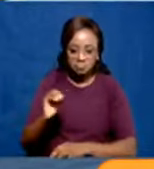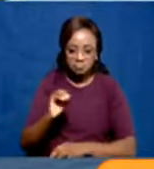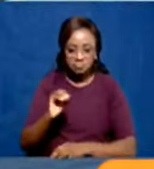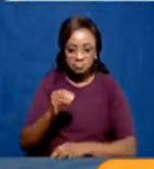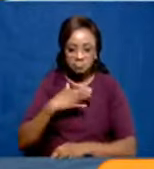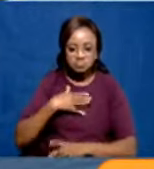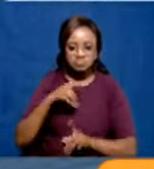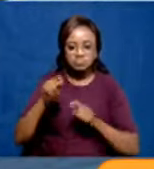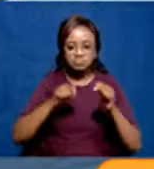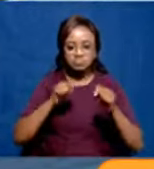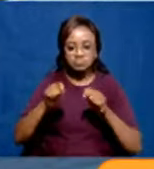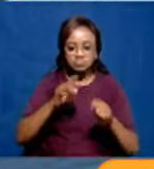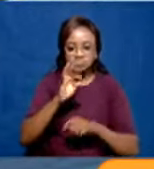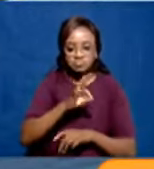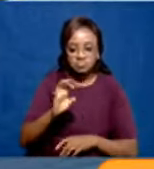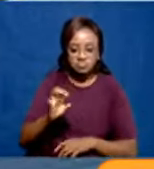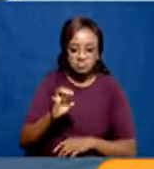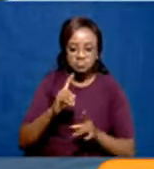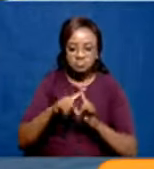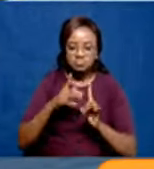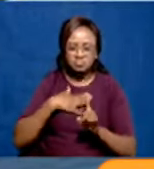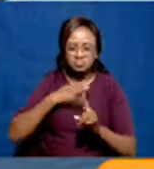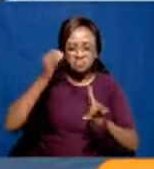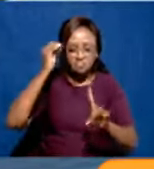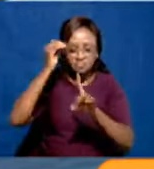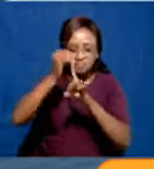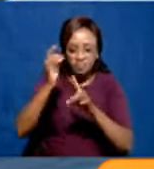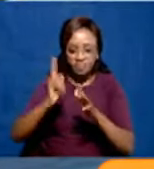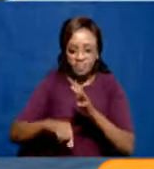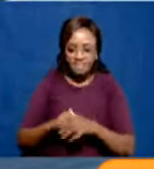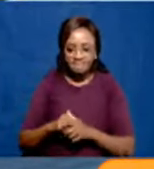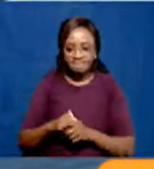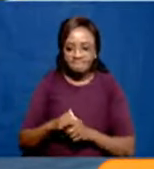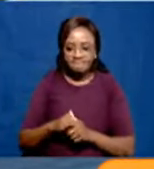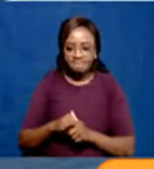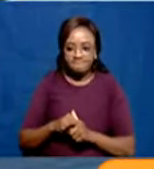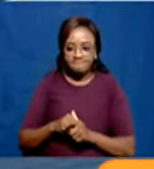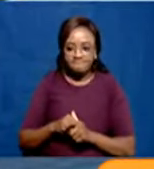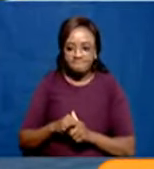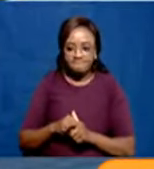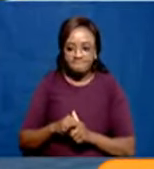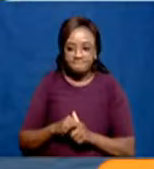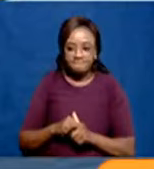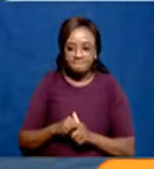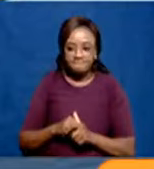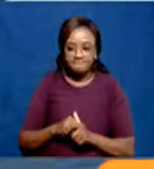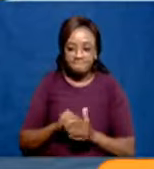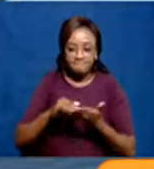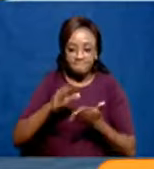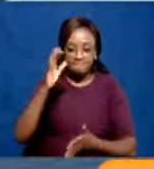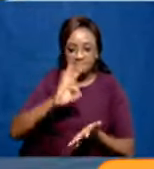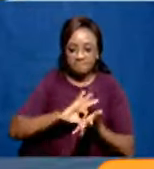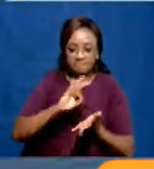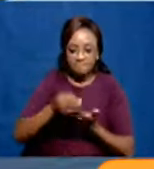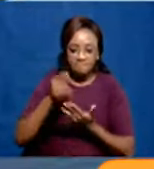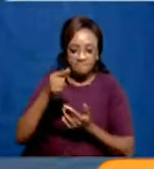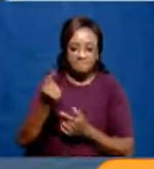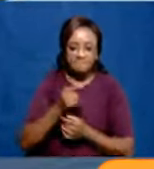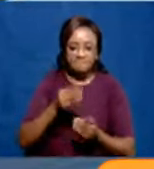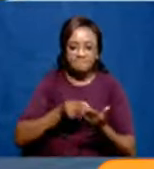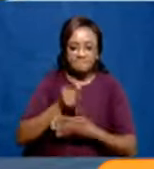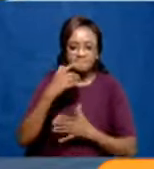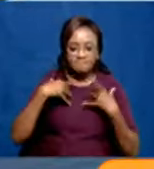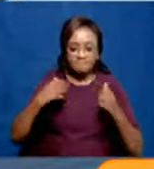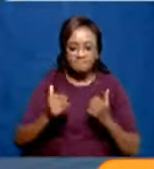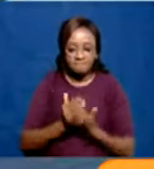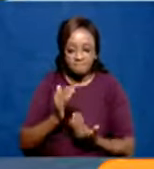fees as Social Health Authority. The objective being, the majority or the bulk of the funds must go to paying for healthcare as opposed to administrative